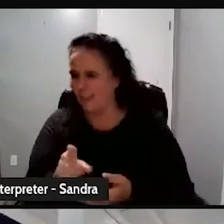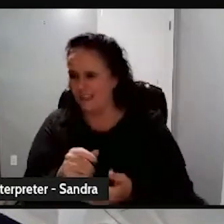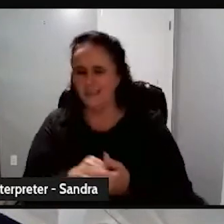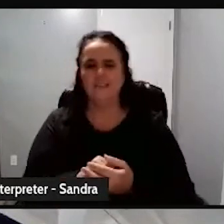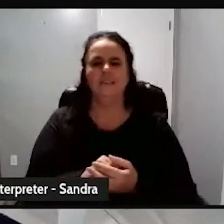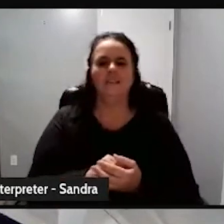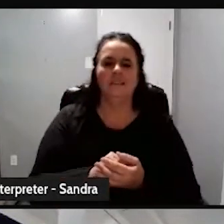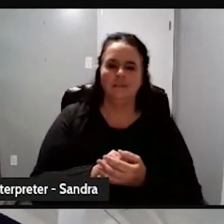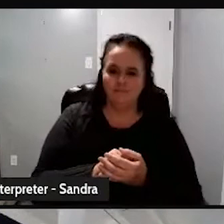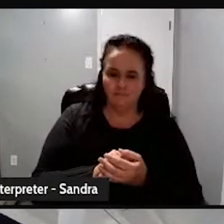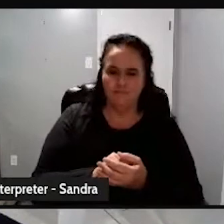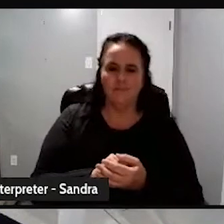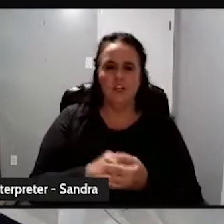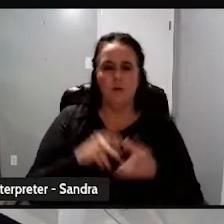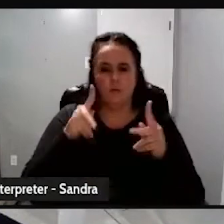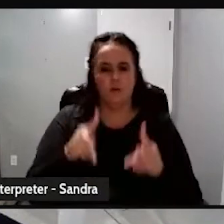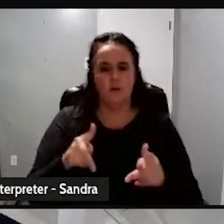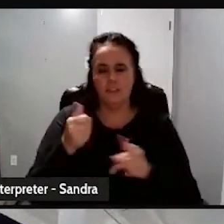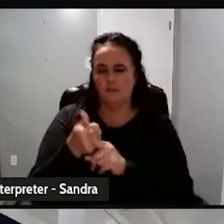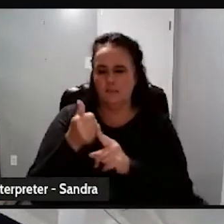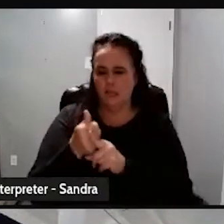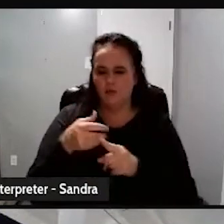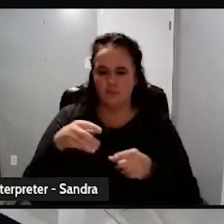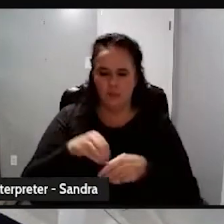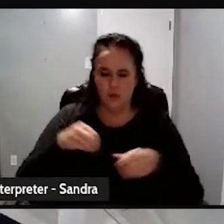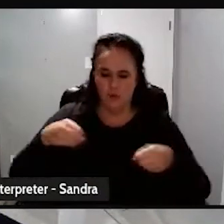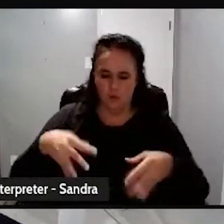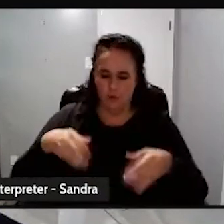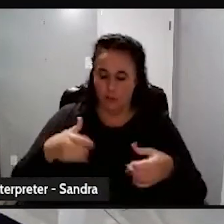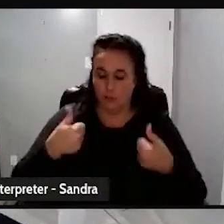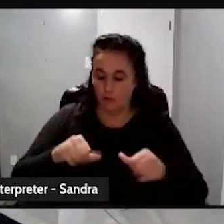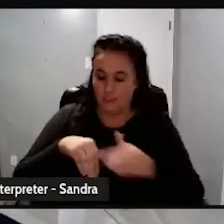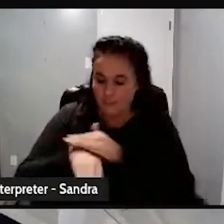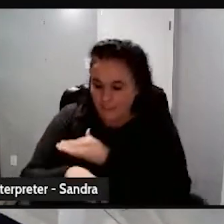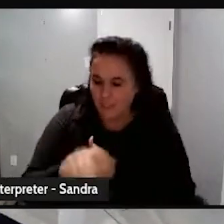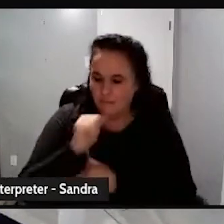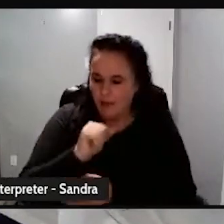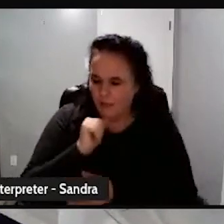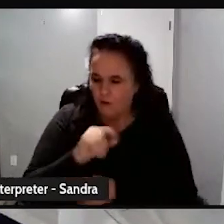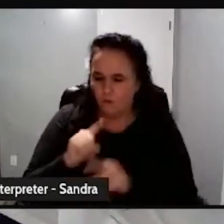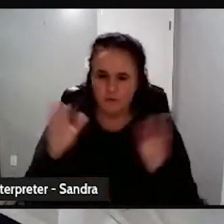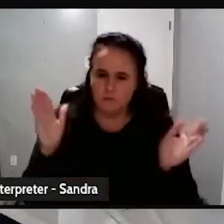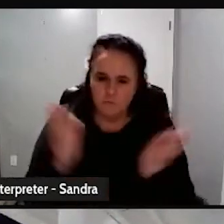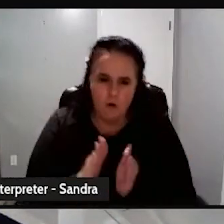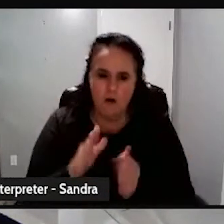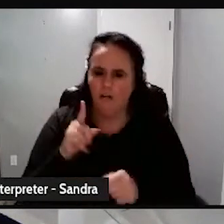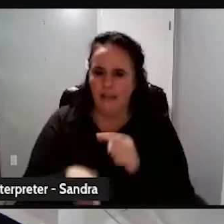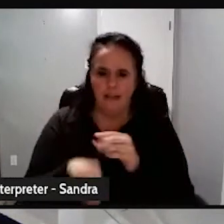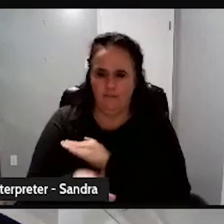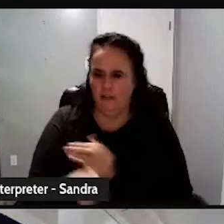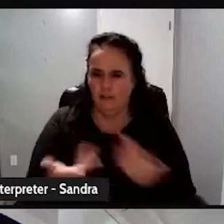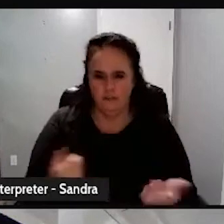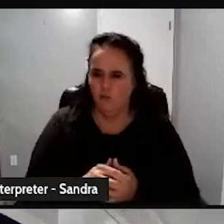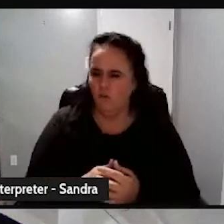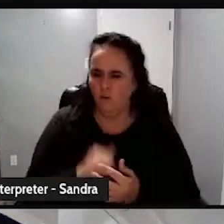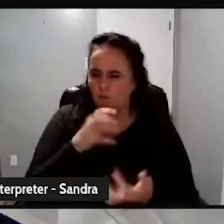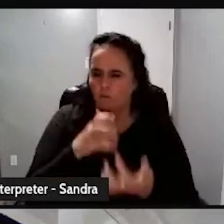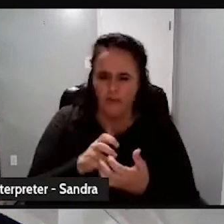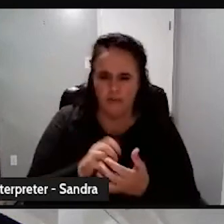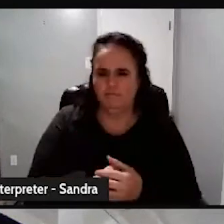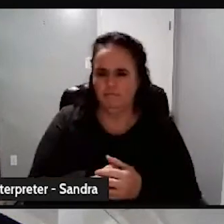person who's a wheelchair user tries to use it. And those are the kinds of things we're going to do. And we want to have this database then on